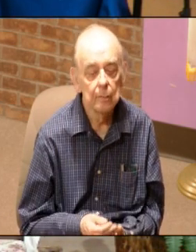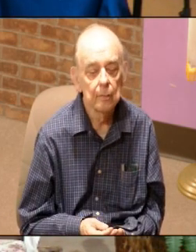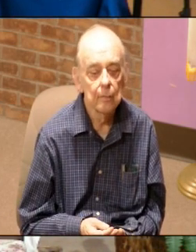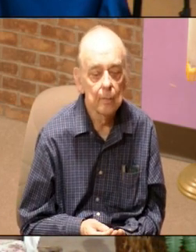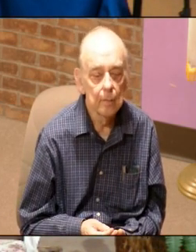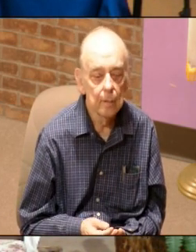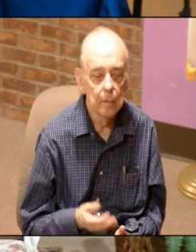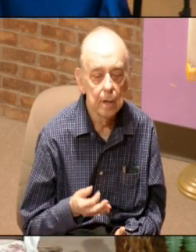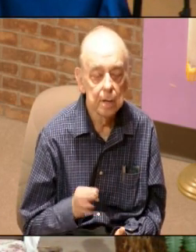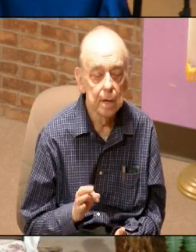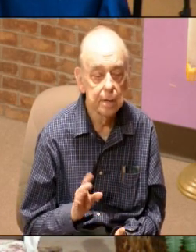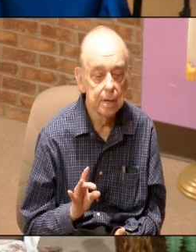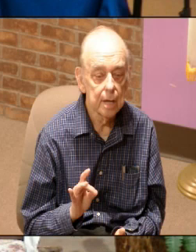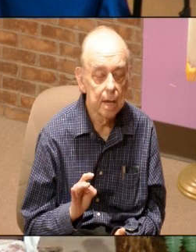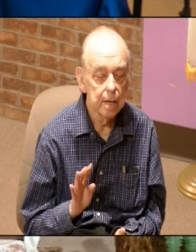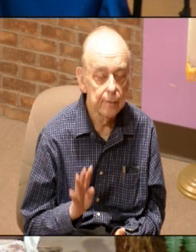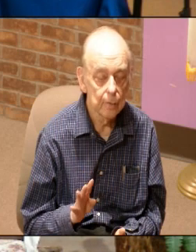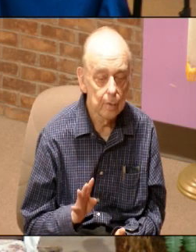1984